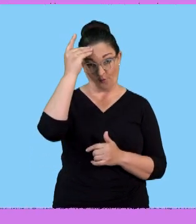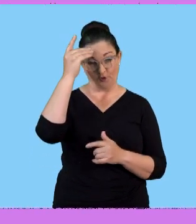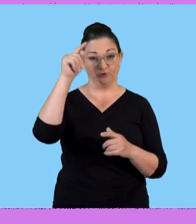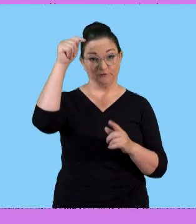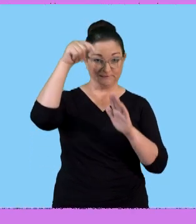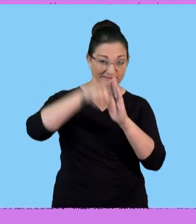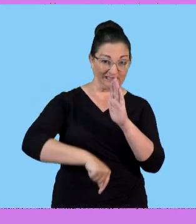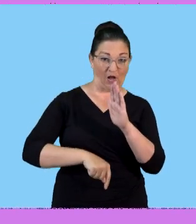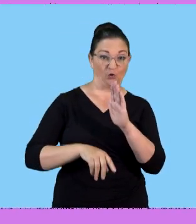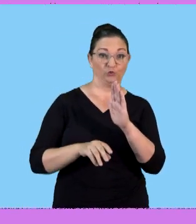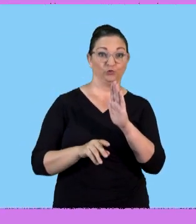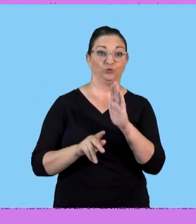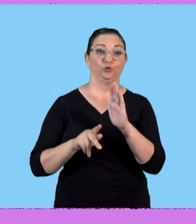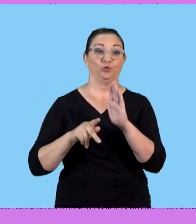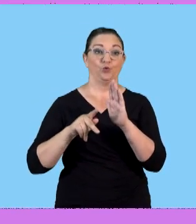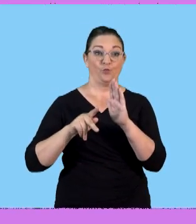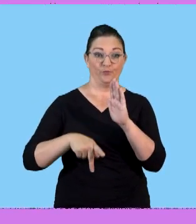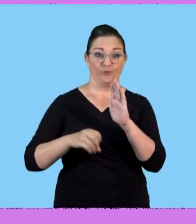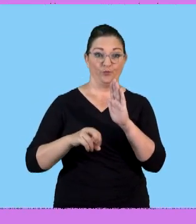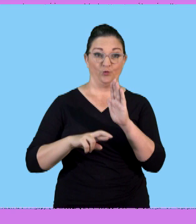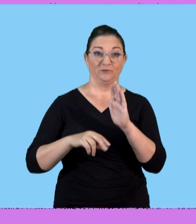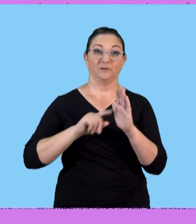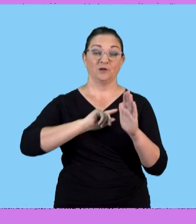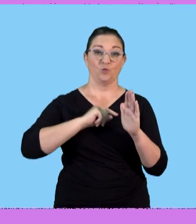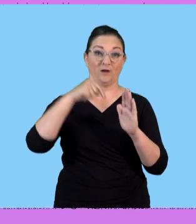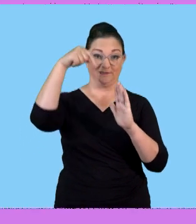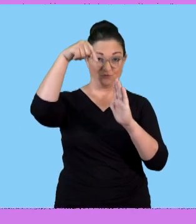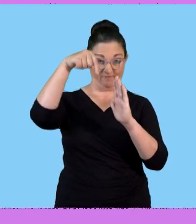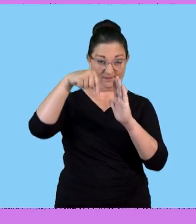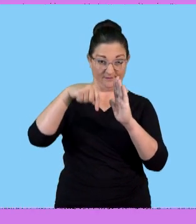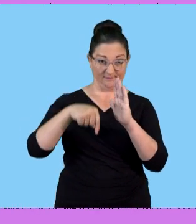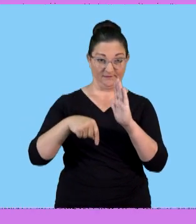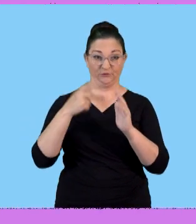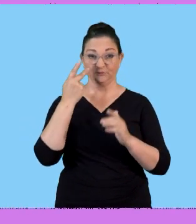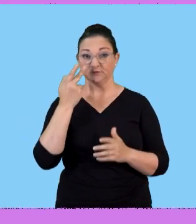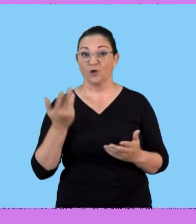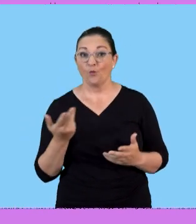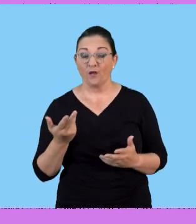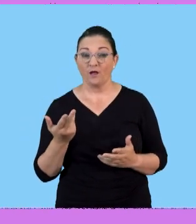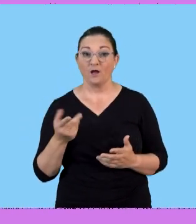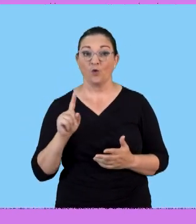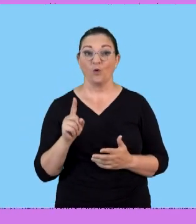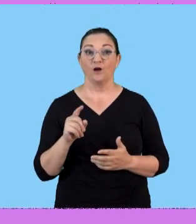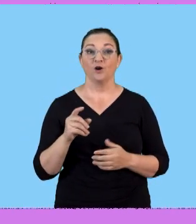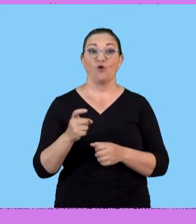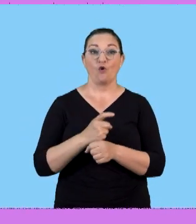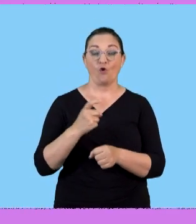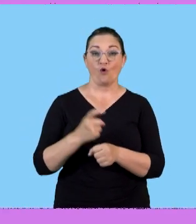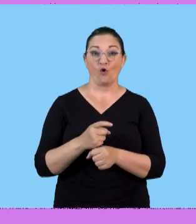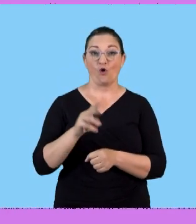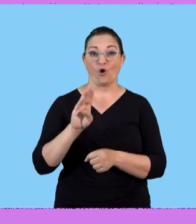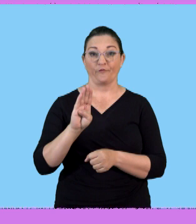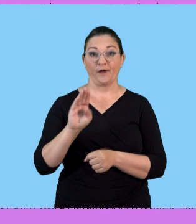coming, Durban is traveling in this direction. Okay, so what are we looking for? We are looking for Coffee